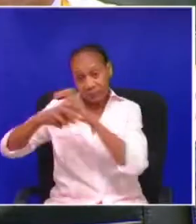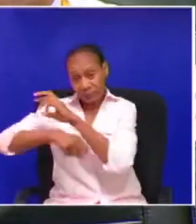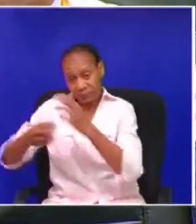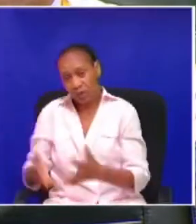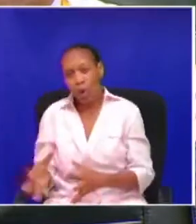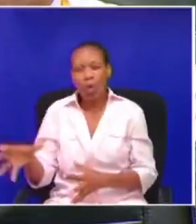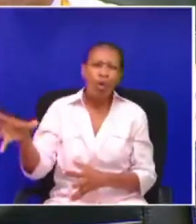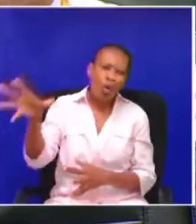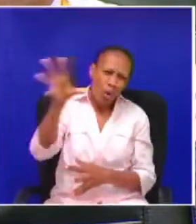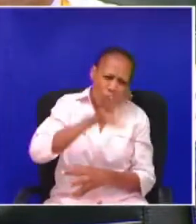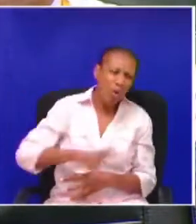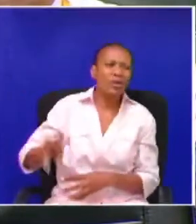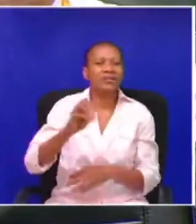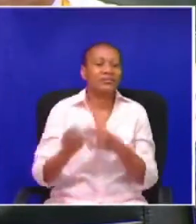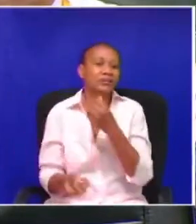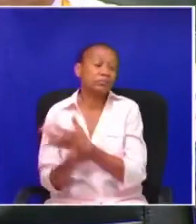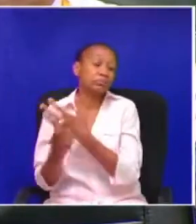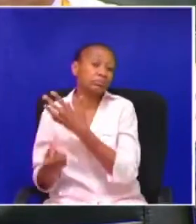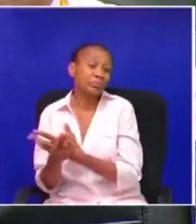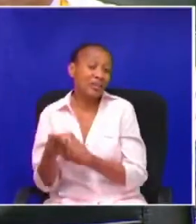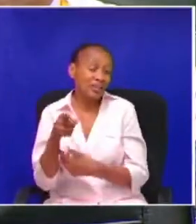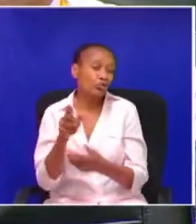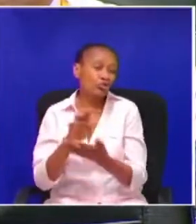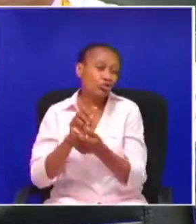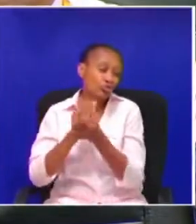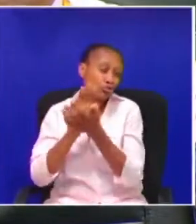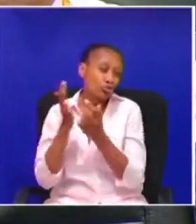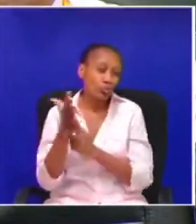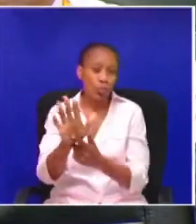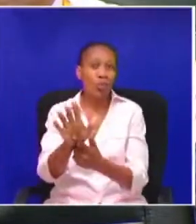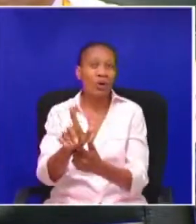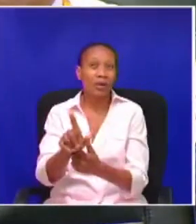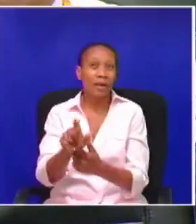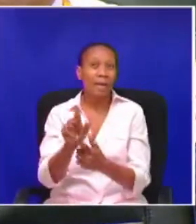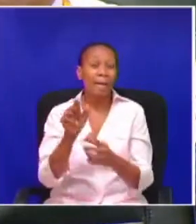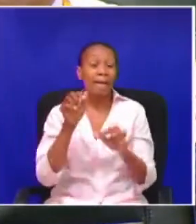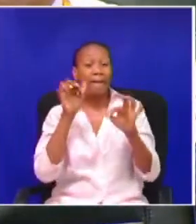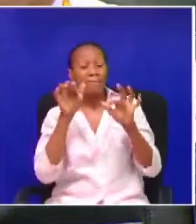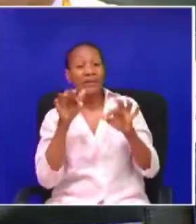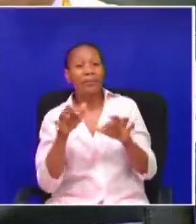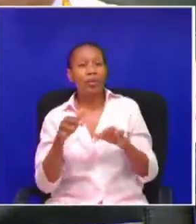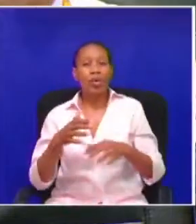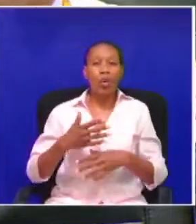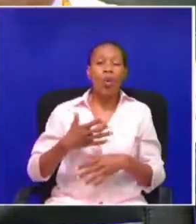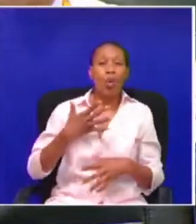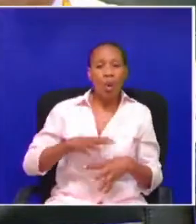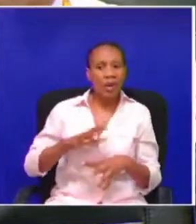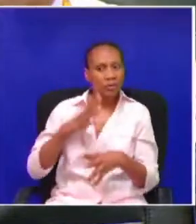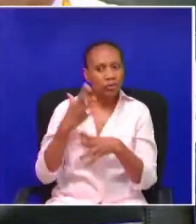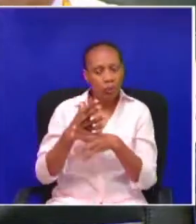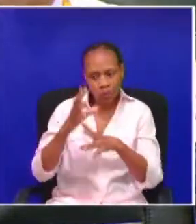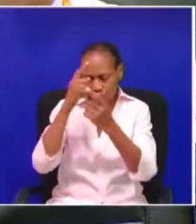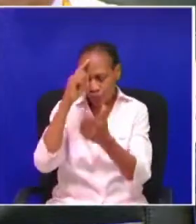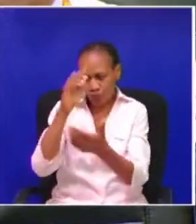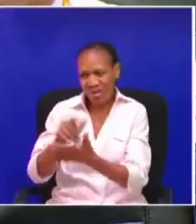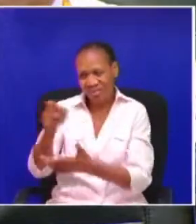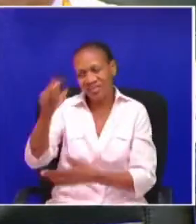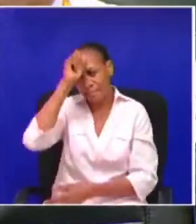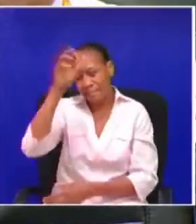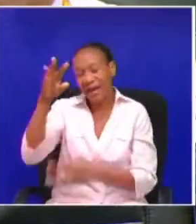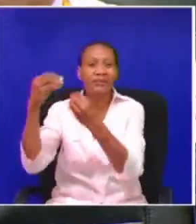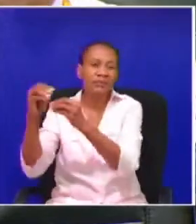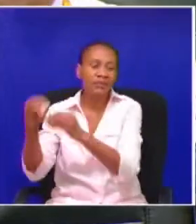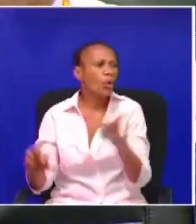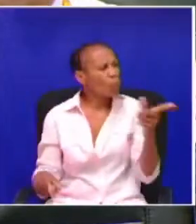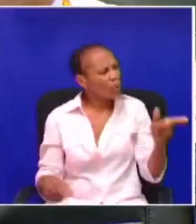of this acts as a significant deterrent to people being invested in our mining industry. Does the President believe the